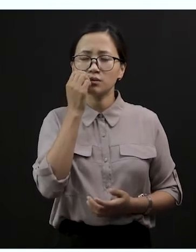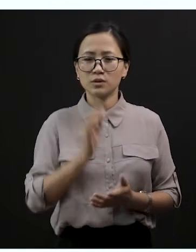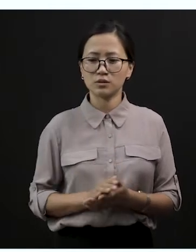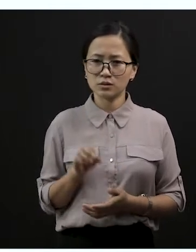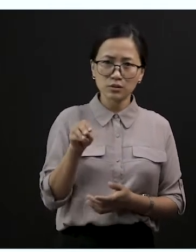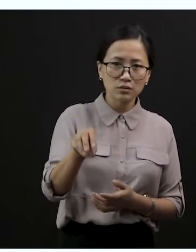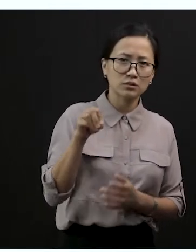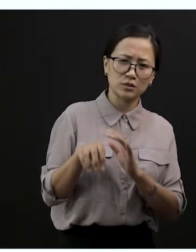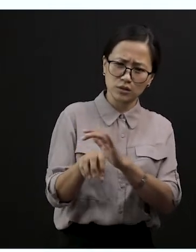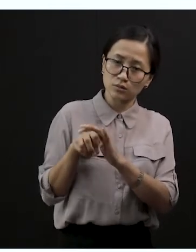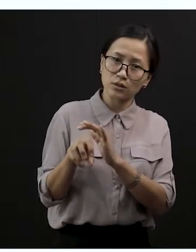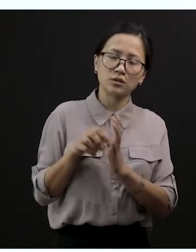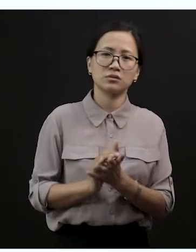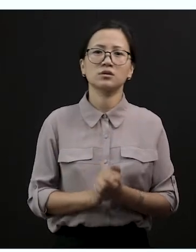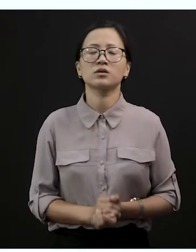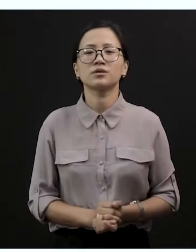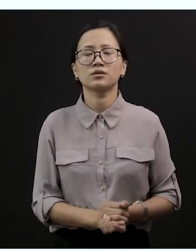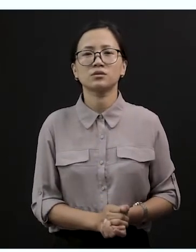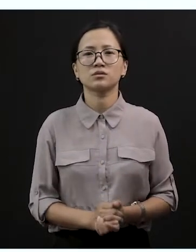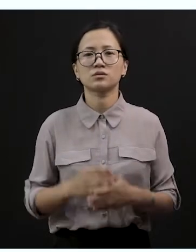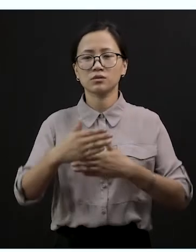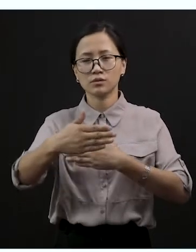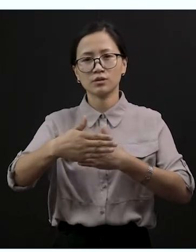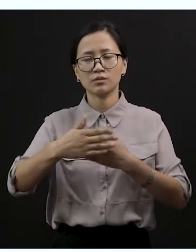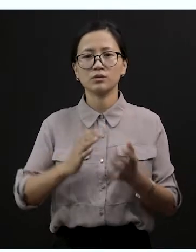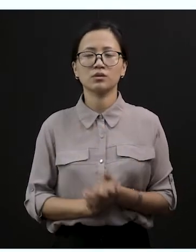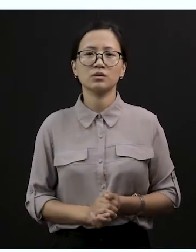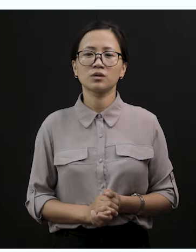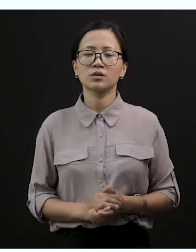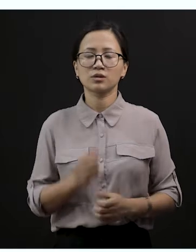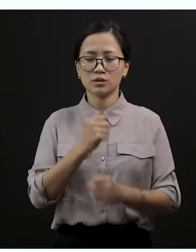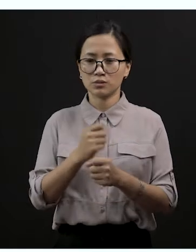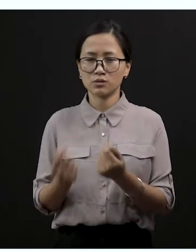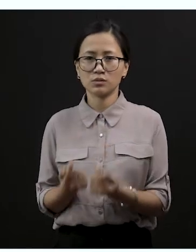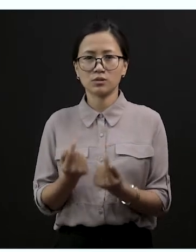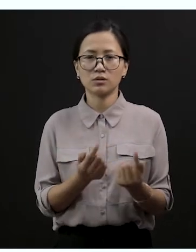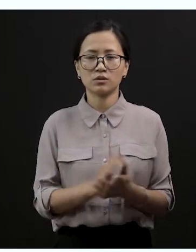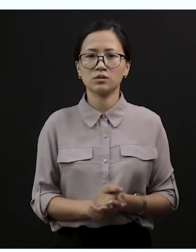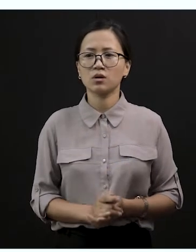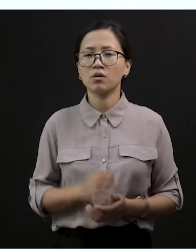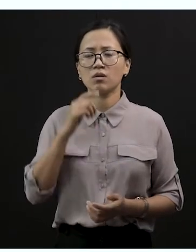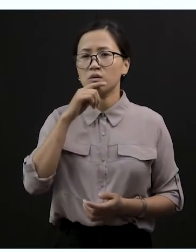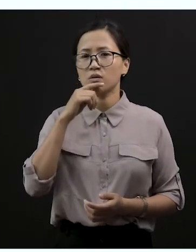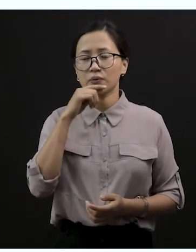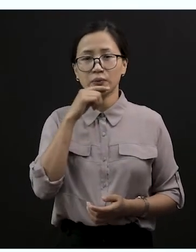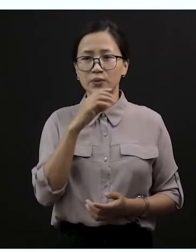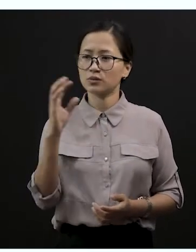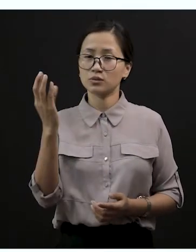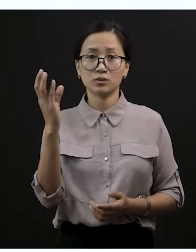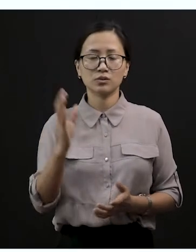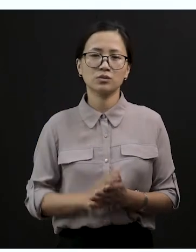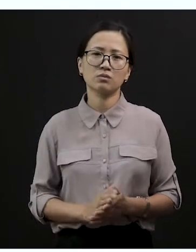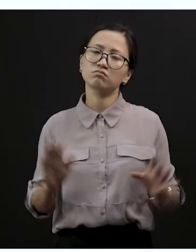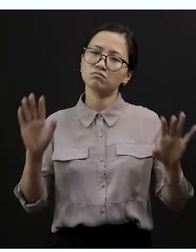doing this trick. So the neighbor, when he came to the garden, he noticed that the tomatoes were missing.